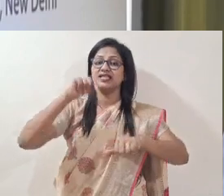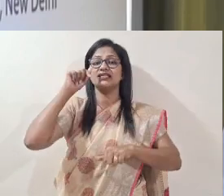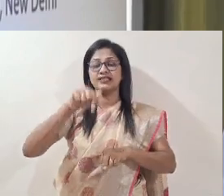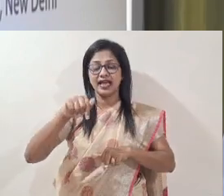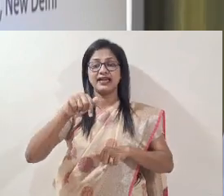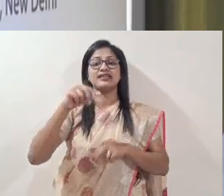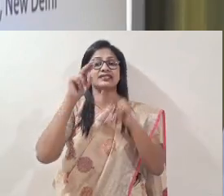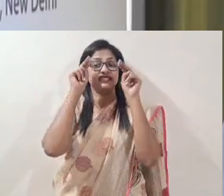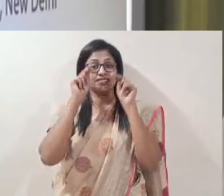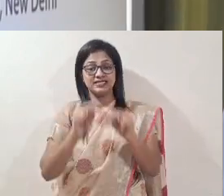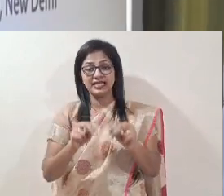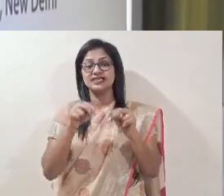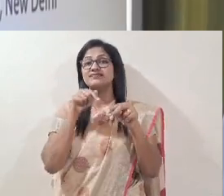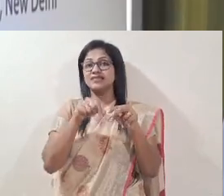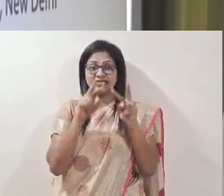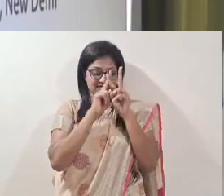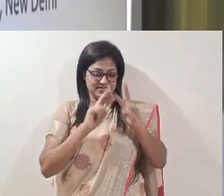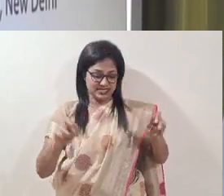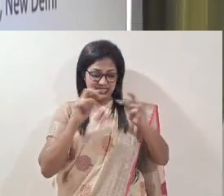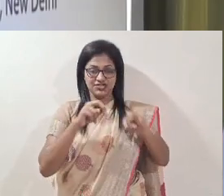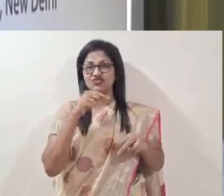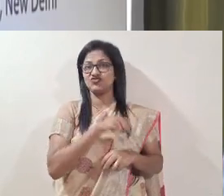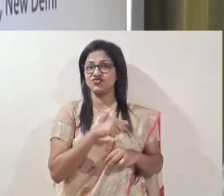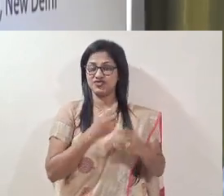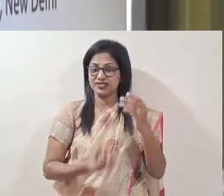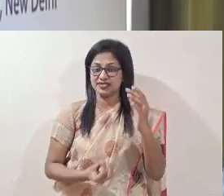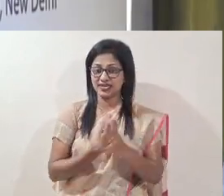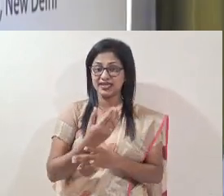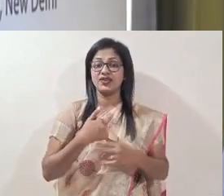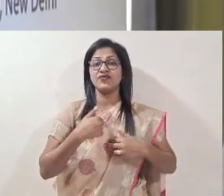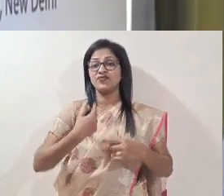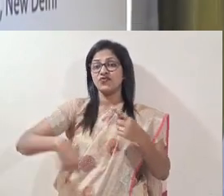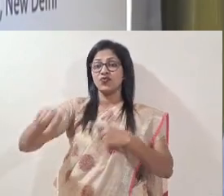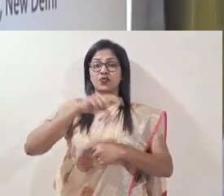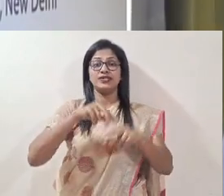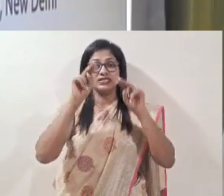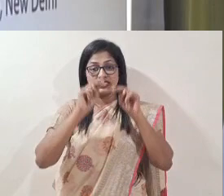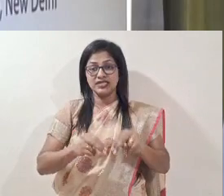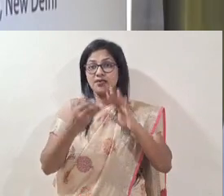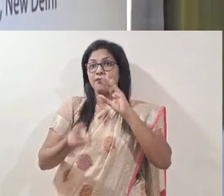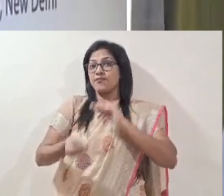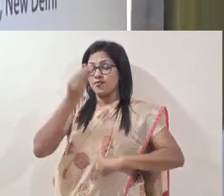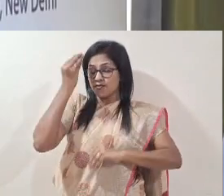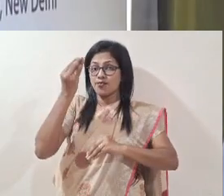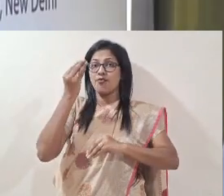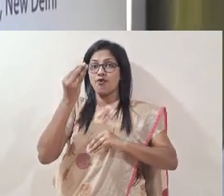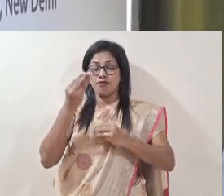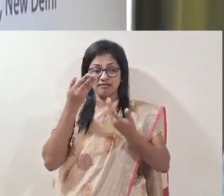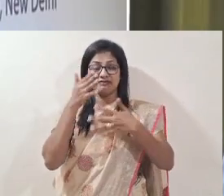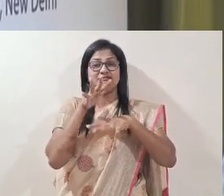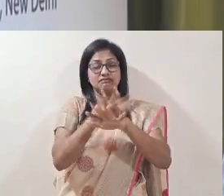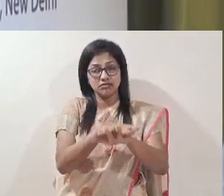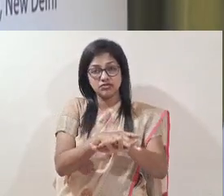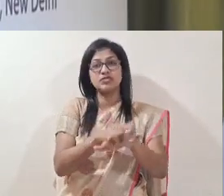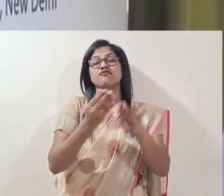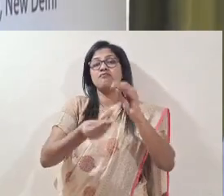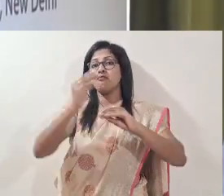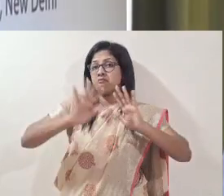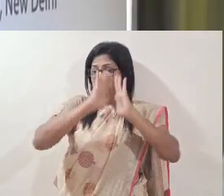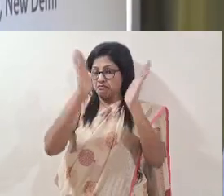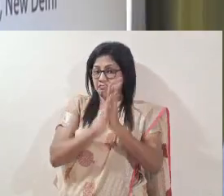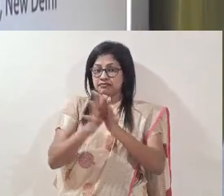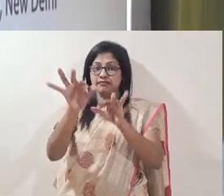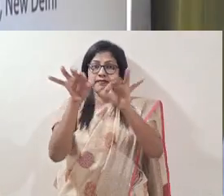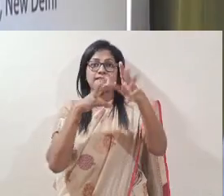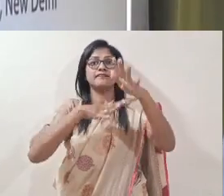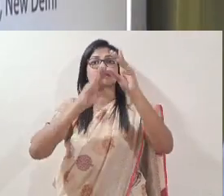need the need of this research was. We need to emphasize on more inclusive and more holistic urban